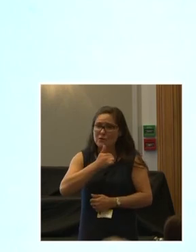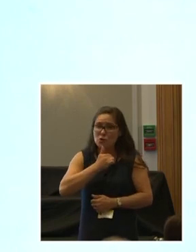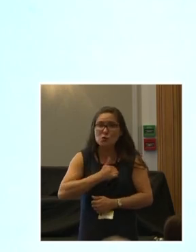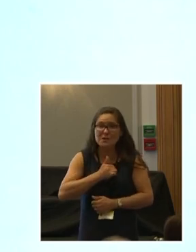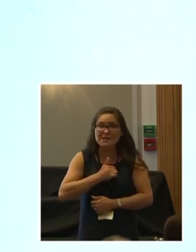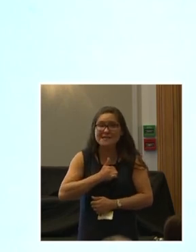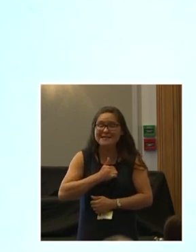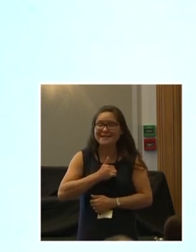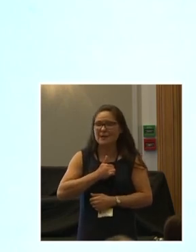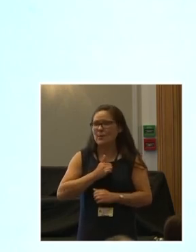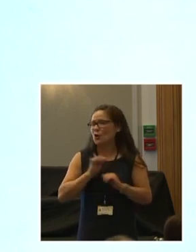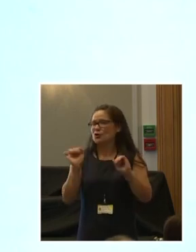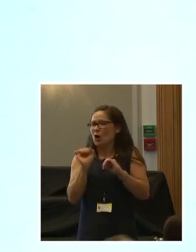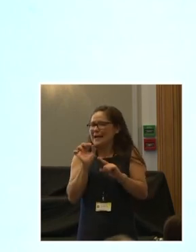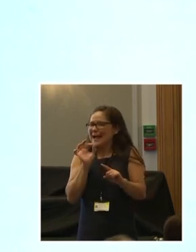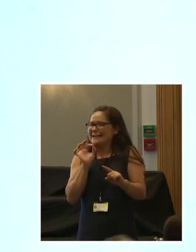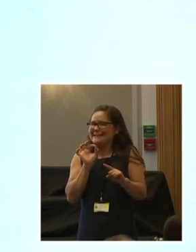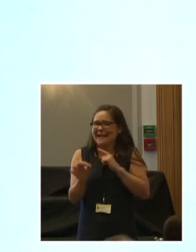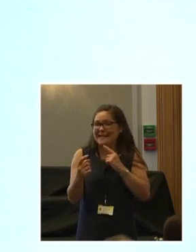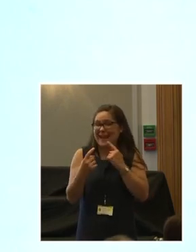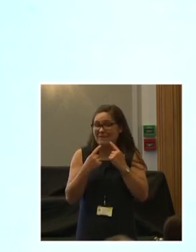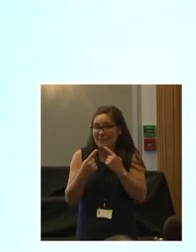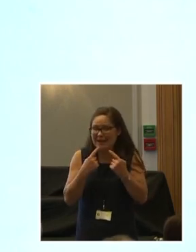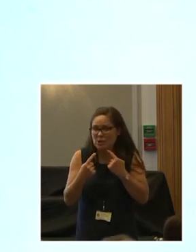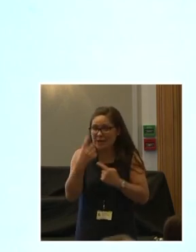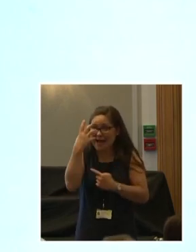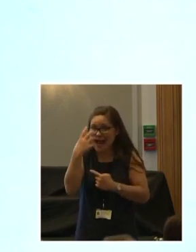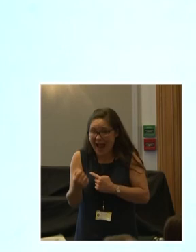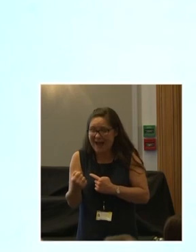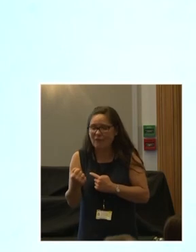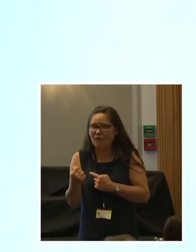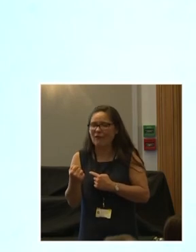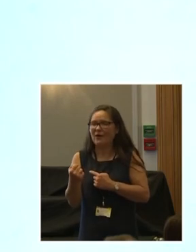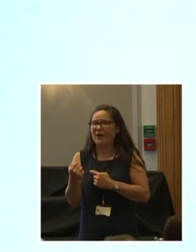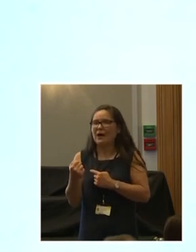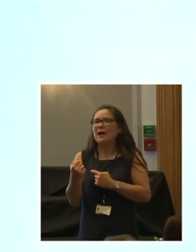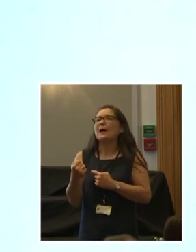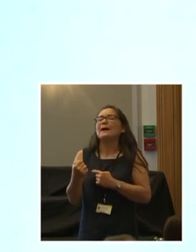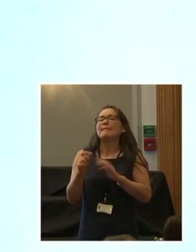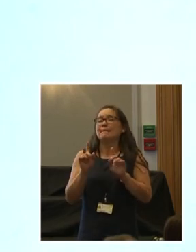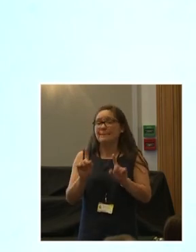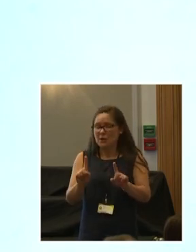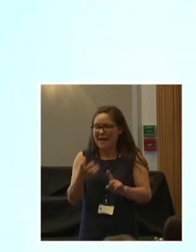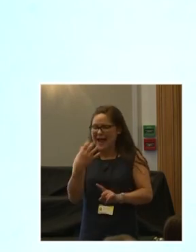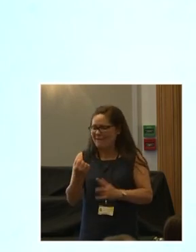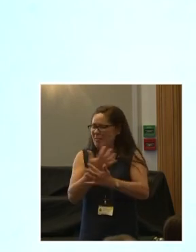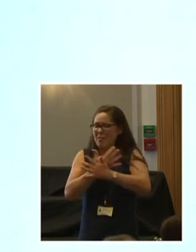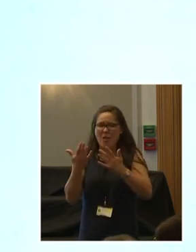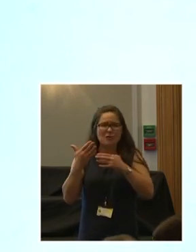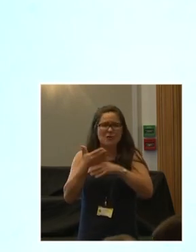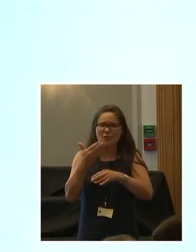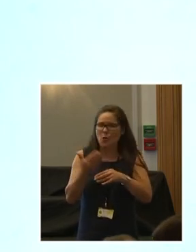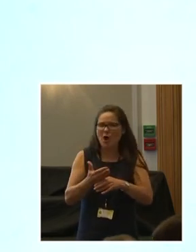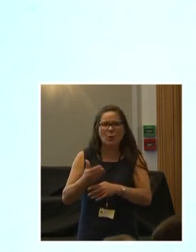information and we'll get that out to attendees via the Retina UK team. And also we do a lot of work with audio description, working with Netflix,